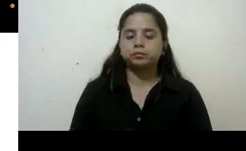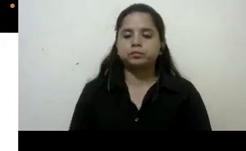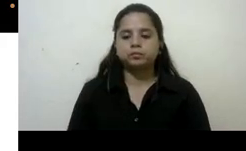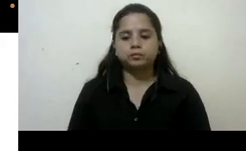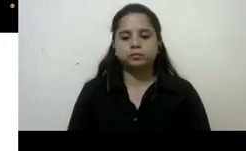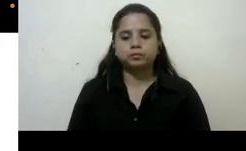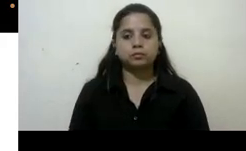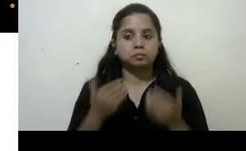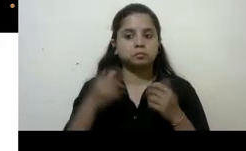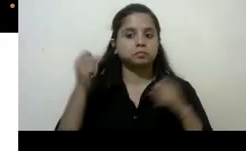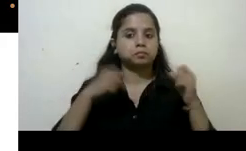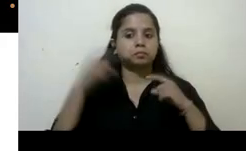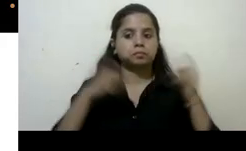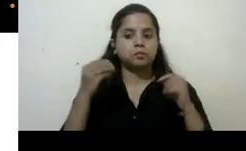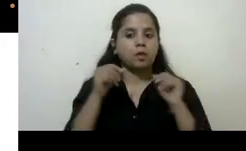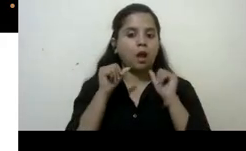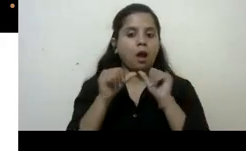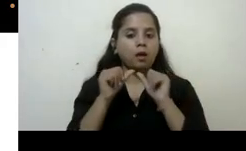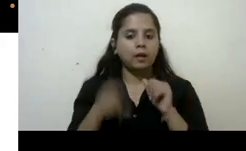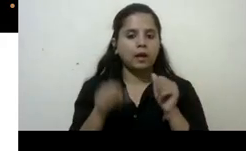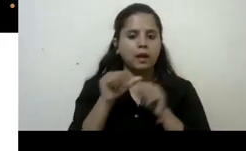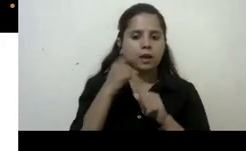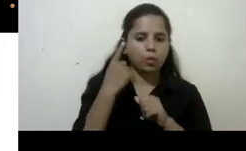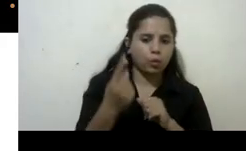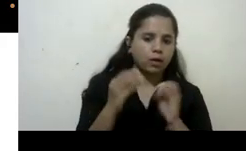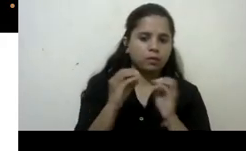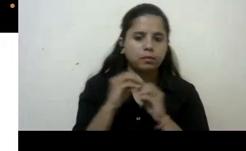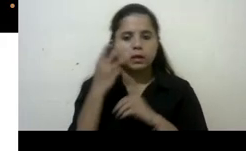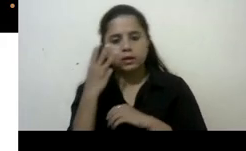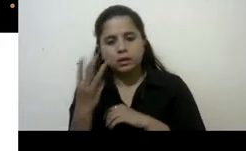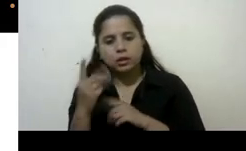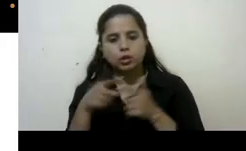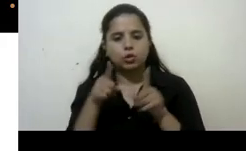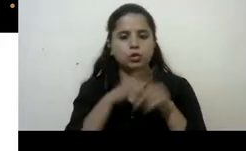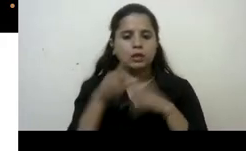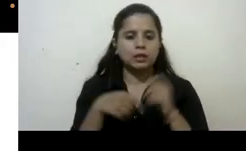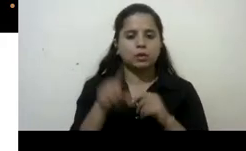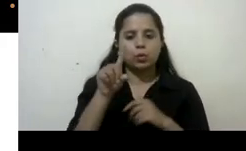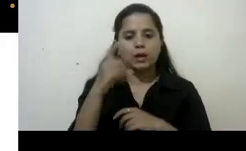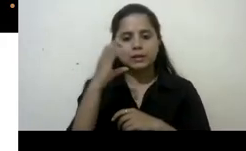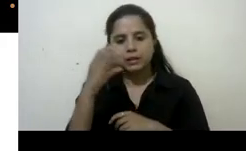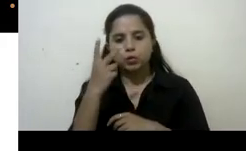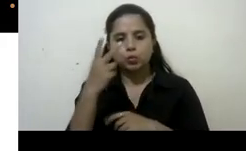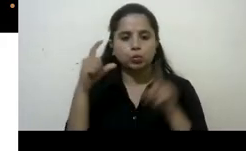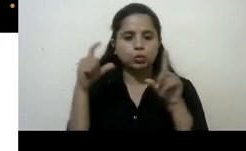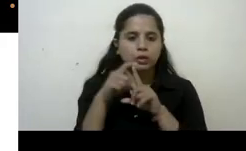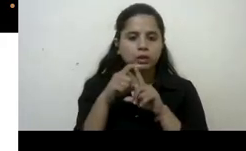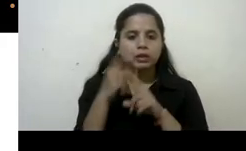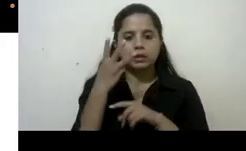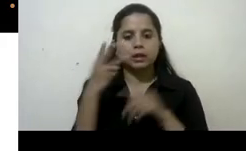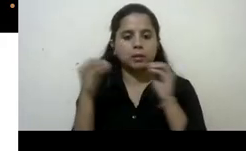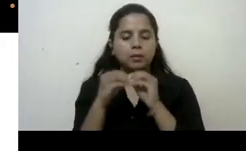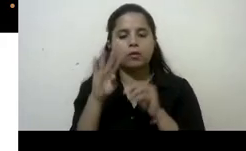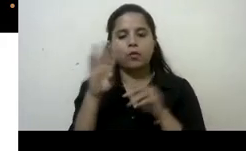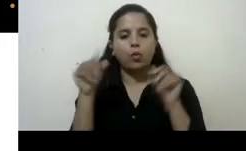So we are getting some answers. A1, B3, Jayashri is saying 1C, 2D, 3B, 4A.